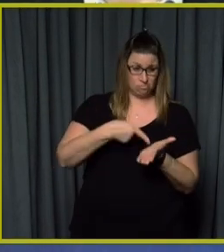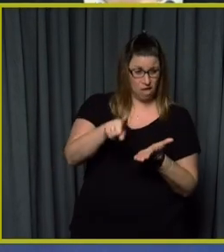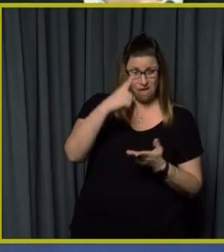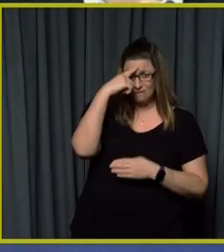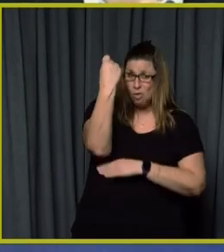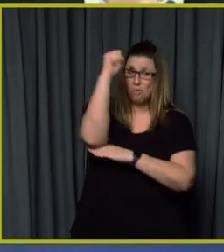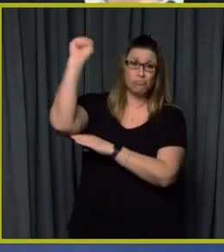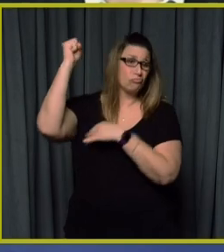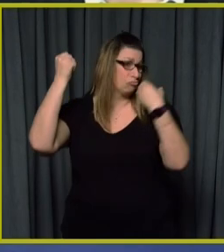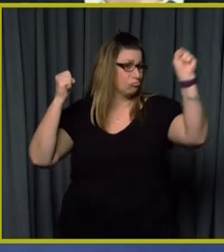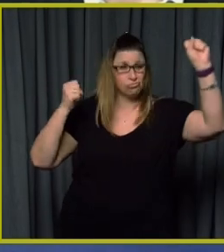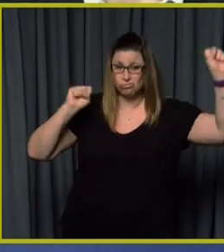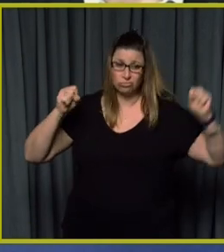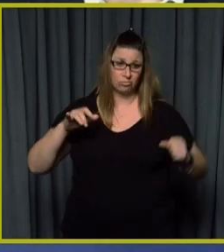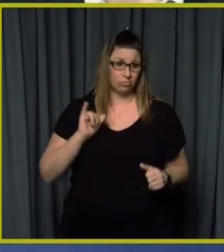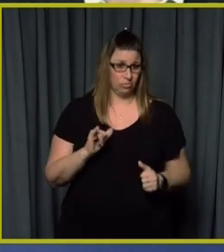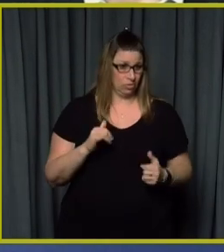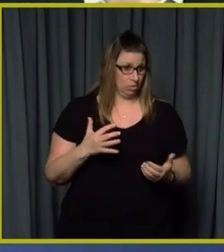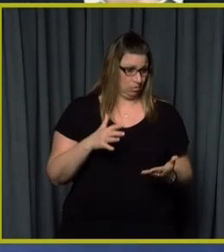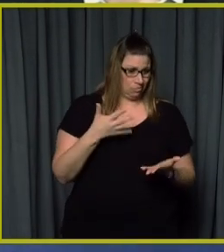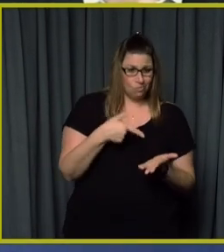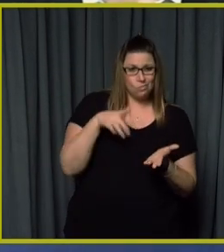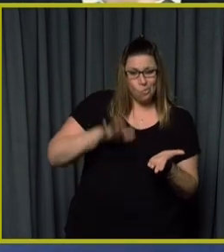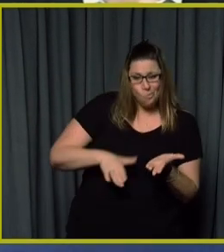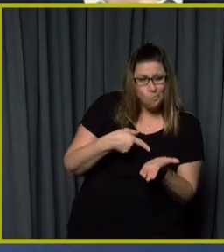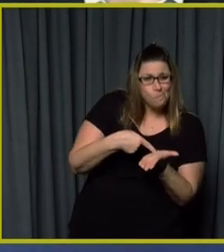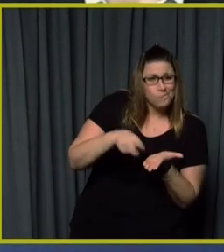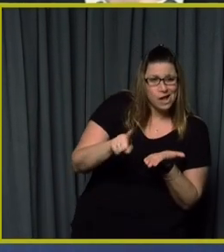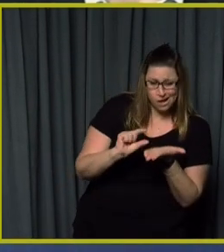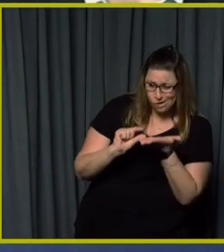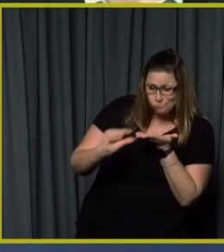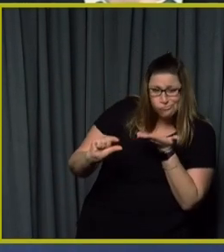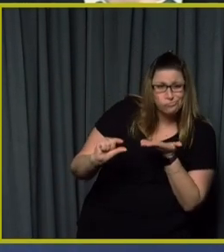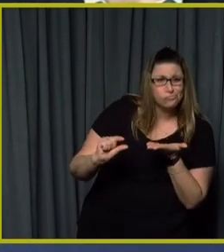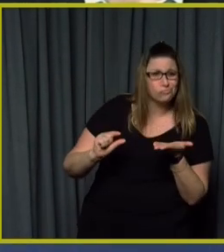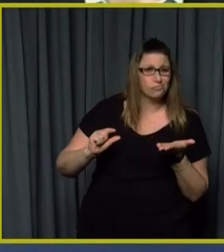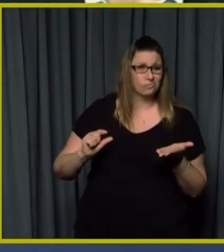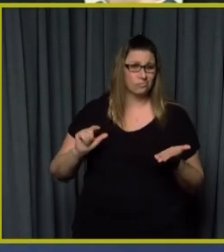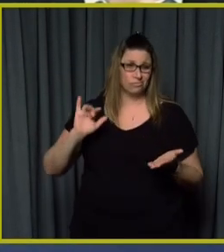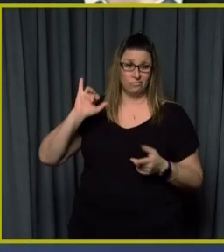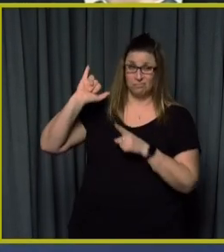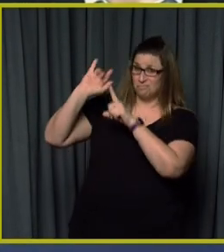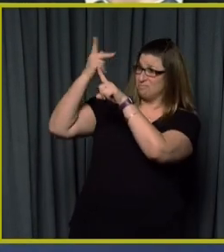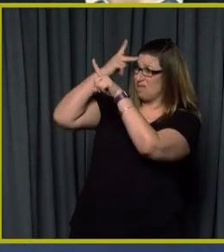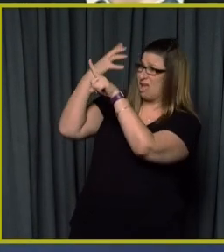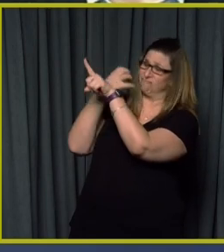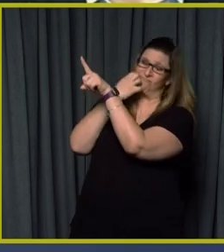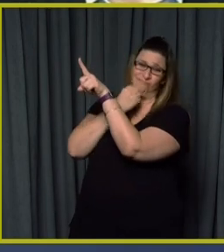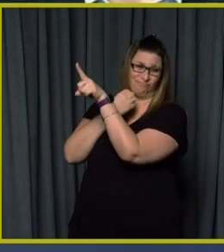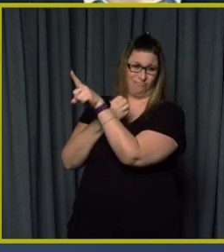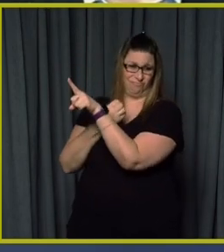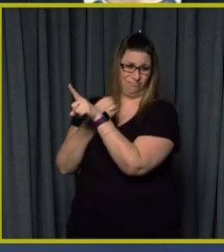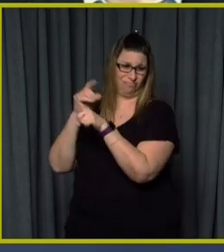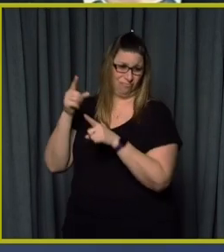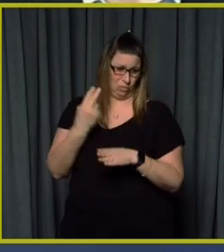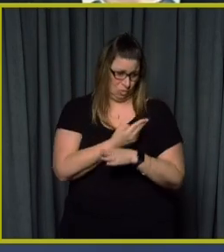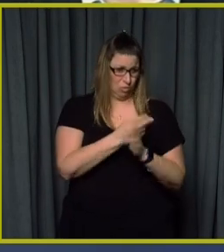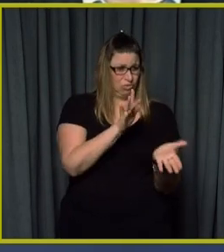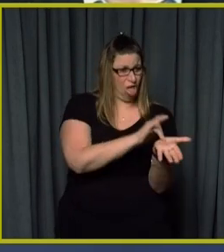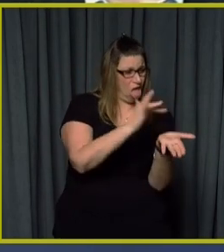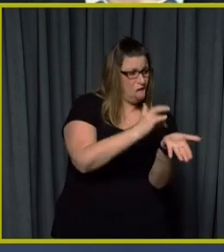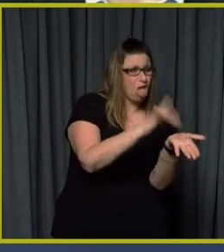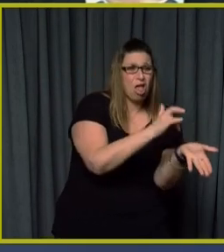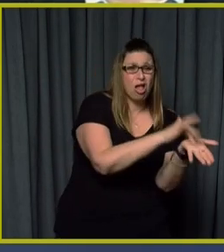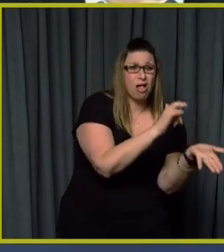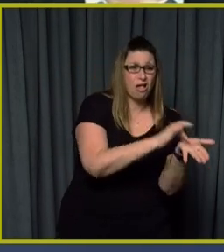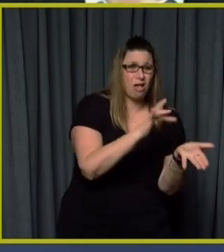work pool, has always been a sense of, do you value this human or are they just a means to an end? And it feels like we're back there